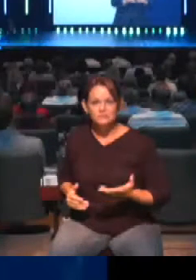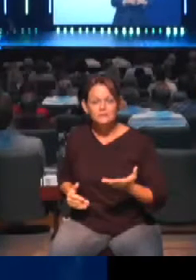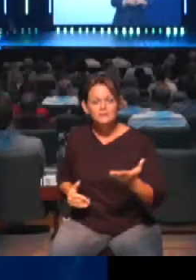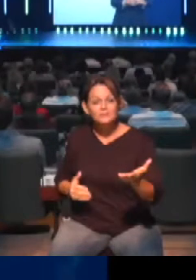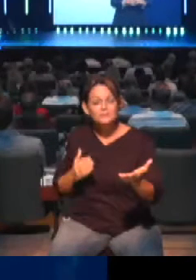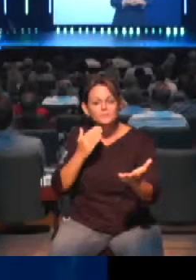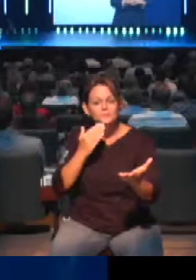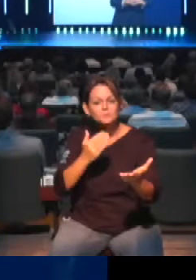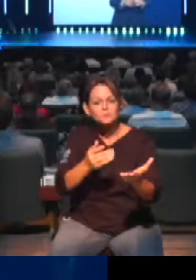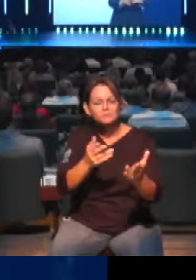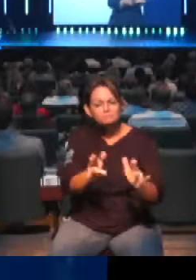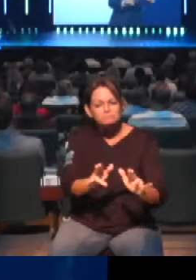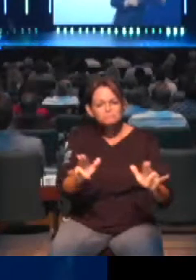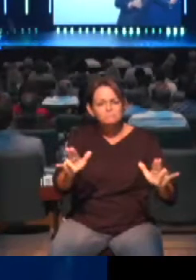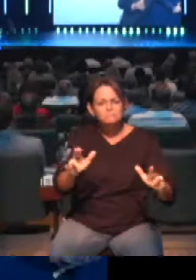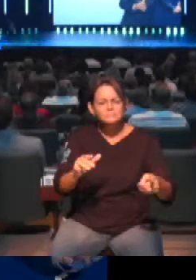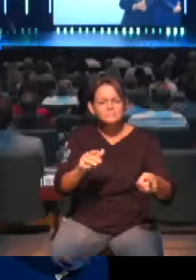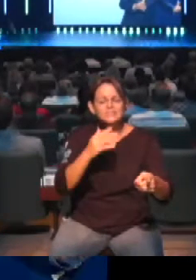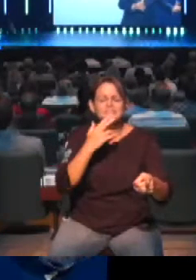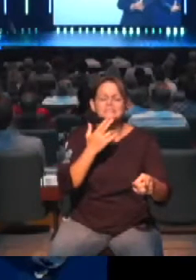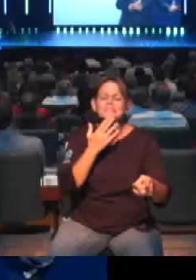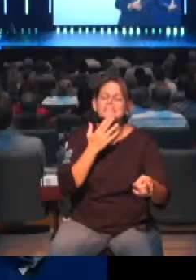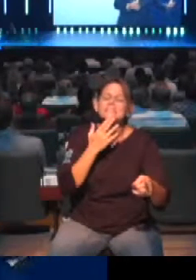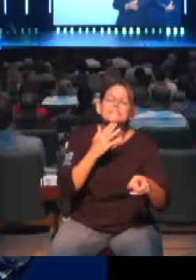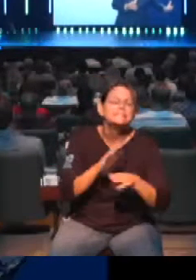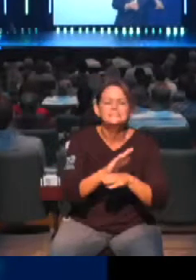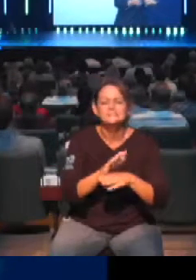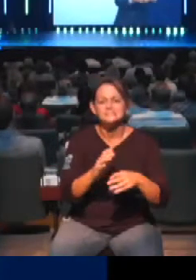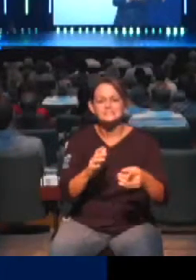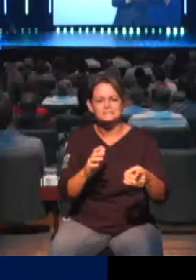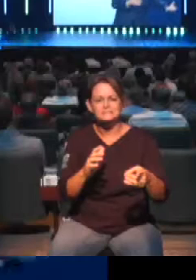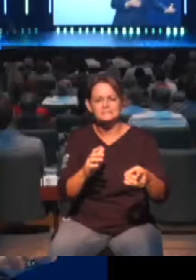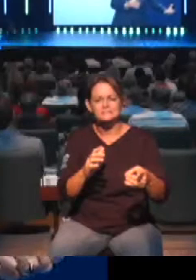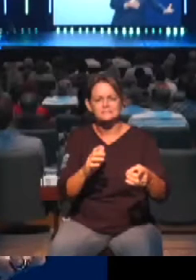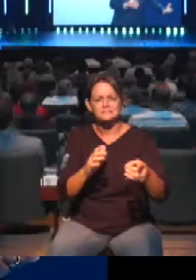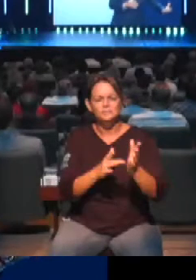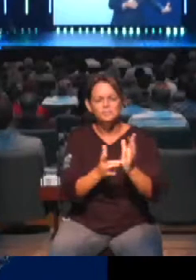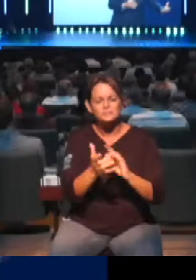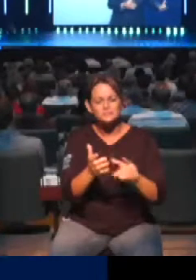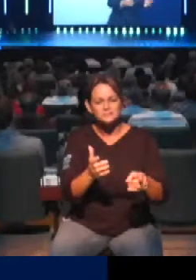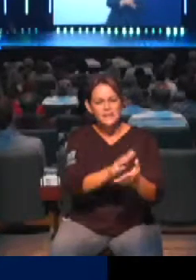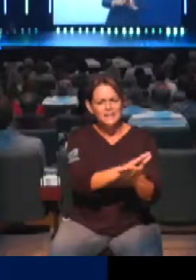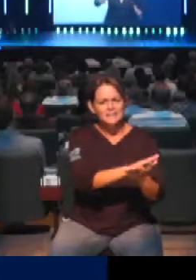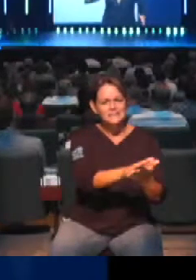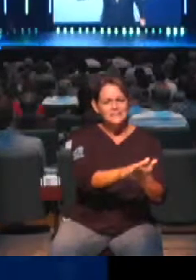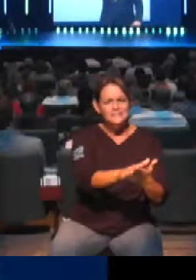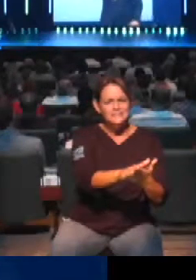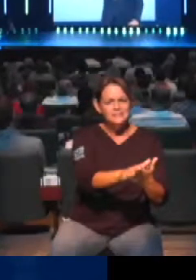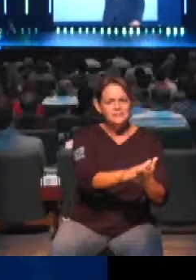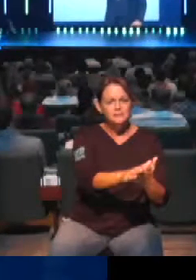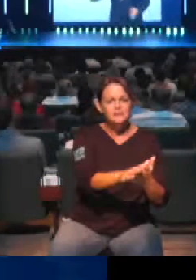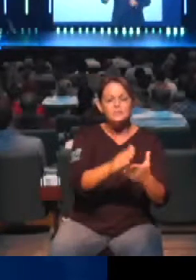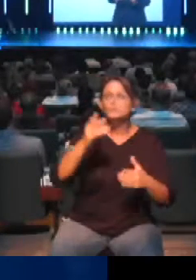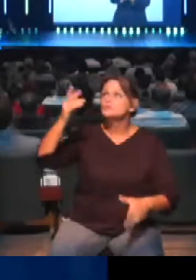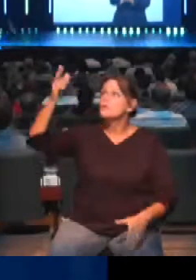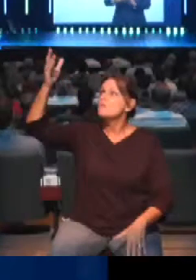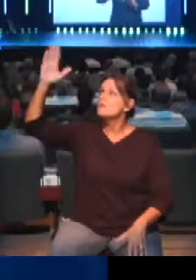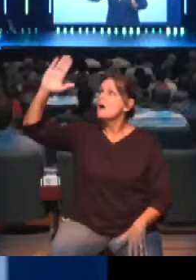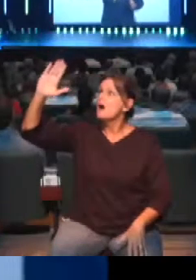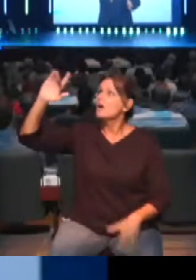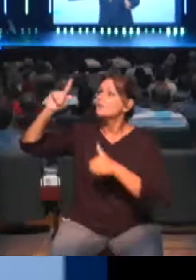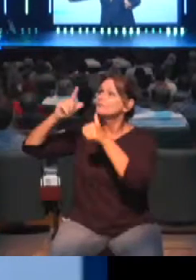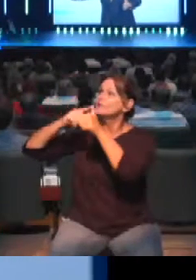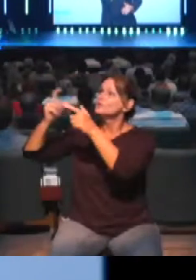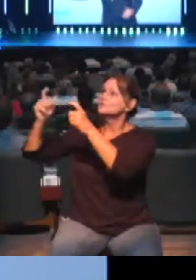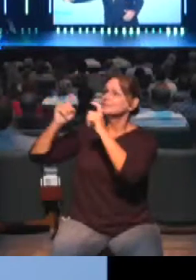the ability that if it's given to God, if it's consecrated to God, it blesses the rest. It brings the